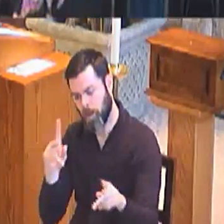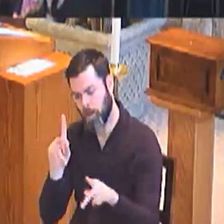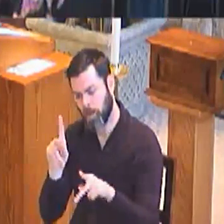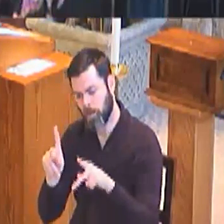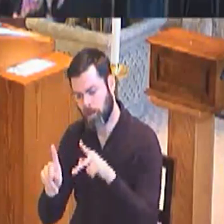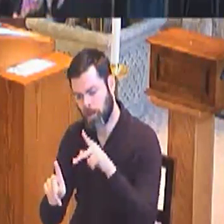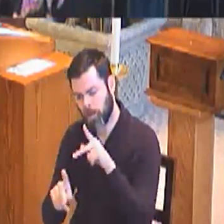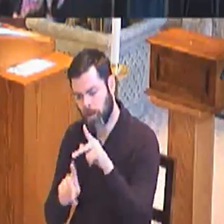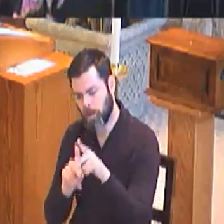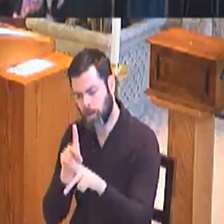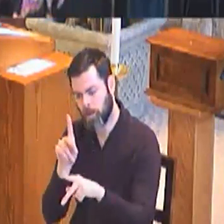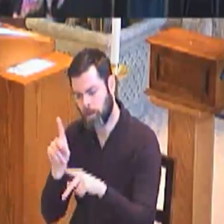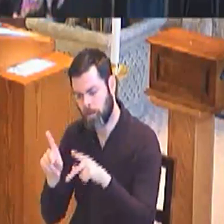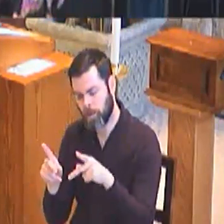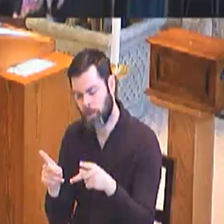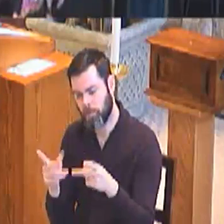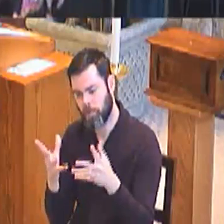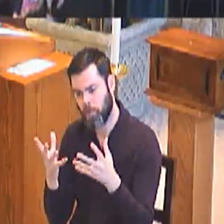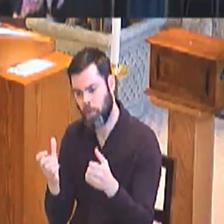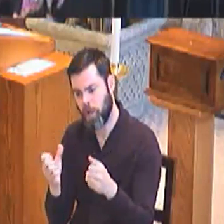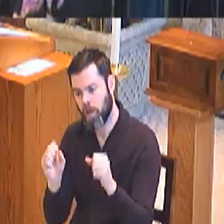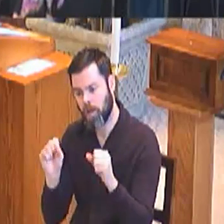would could